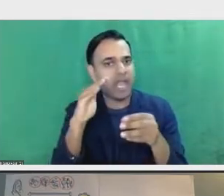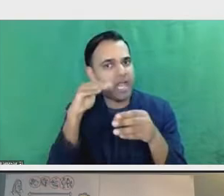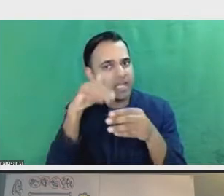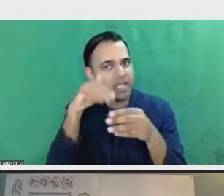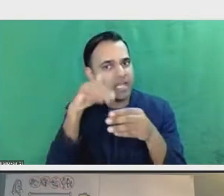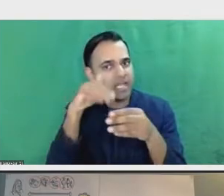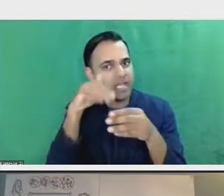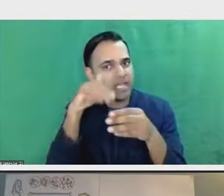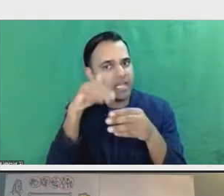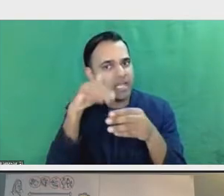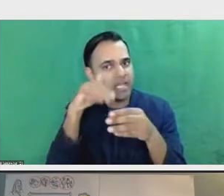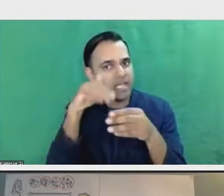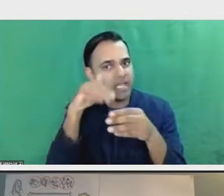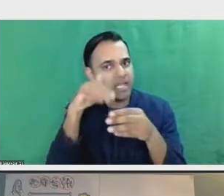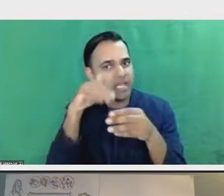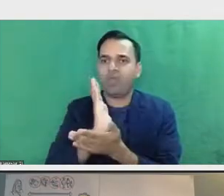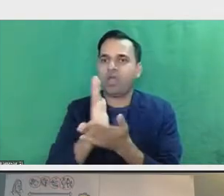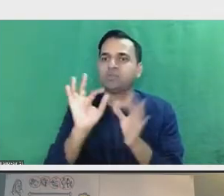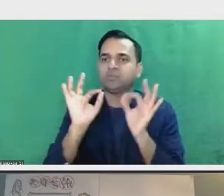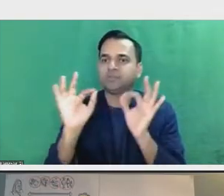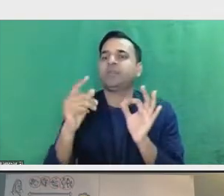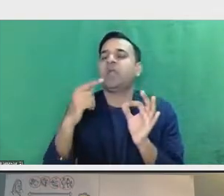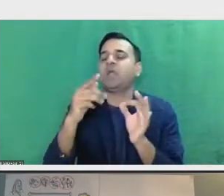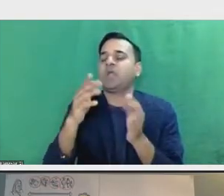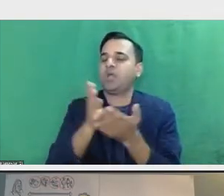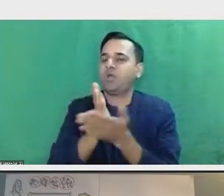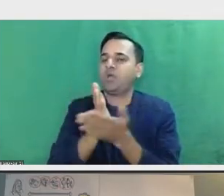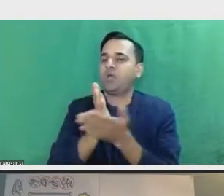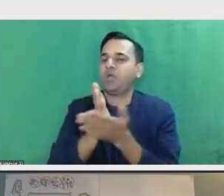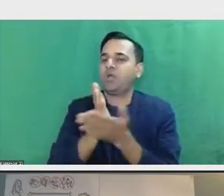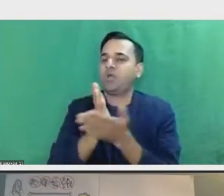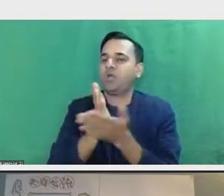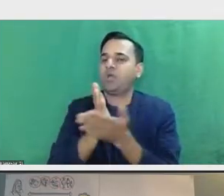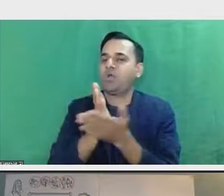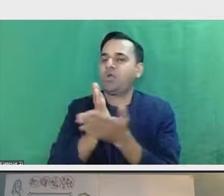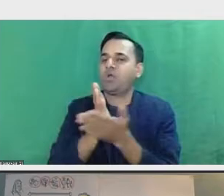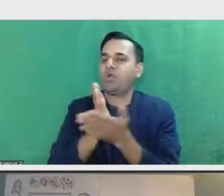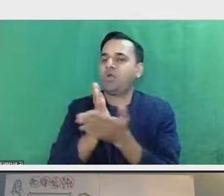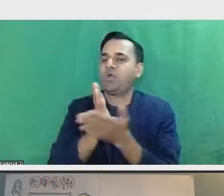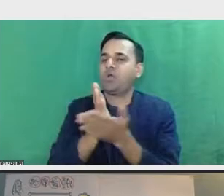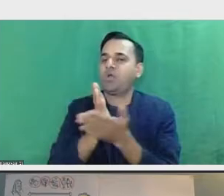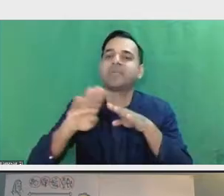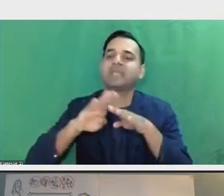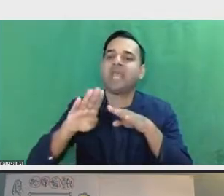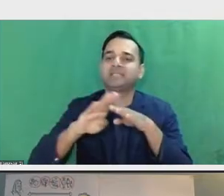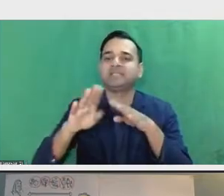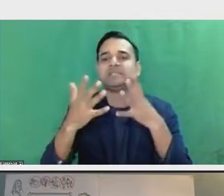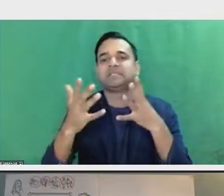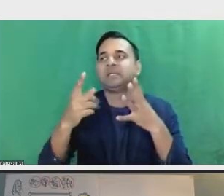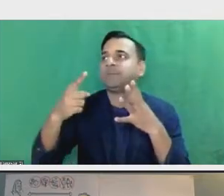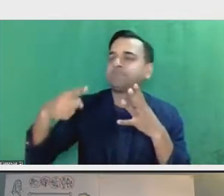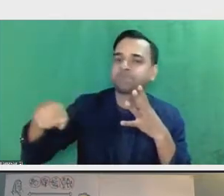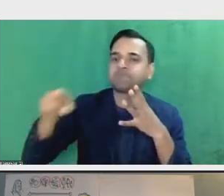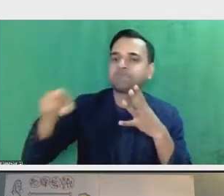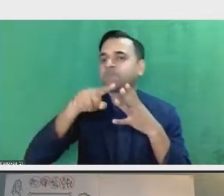women in policy spaces, but it's not enough. The playing field for everybody should